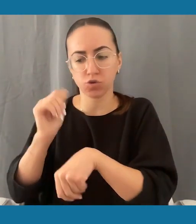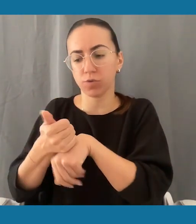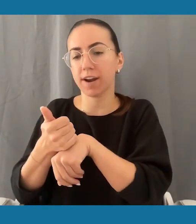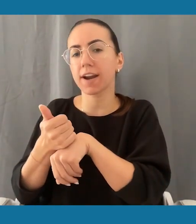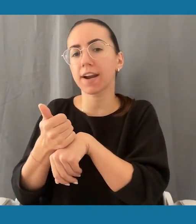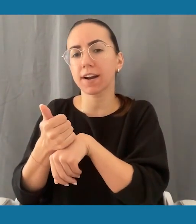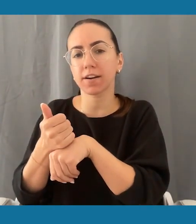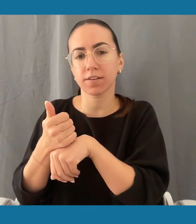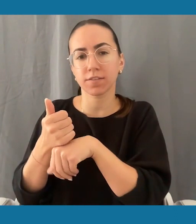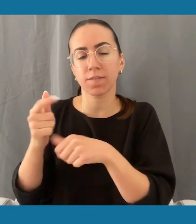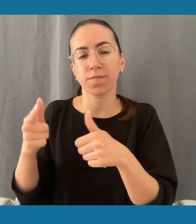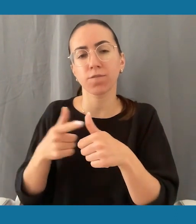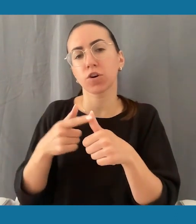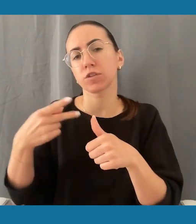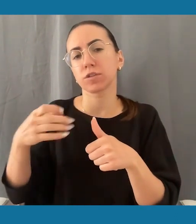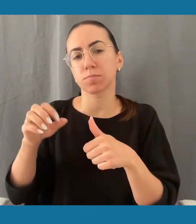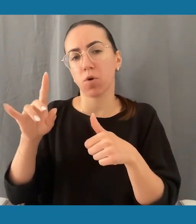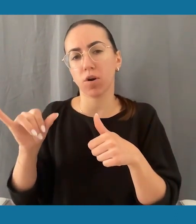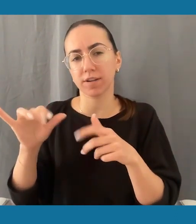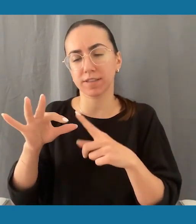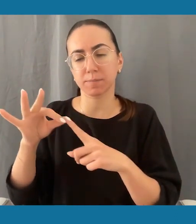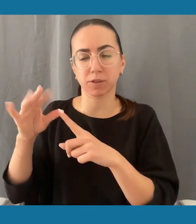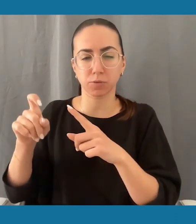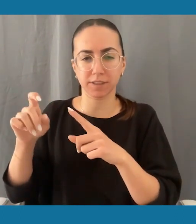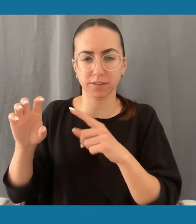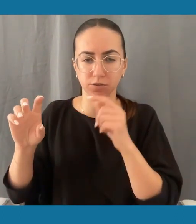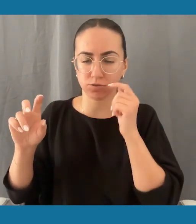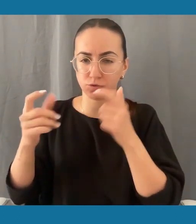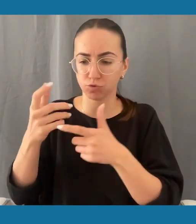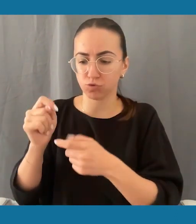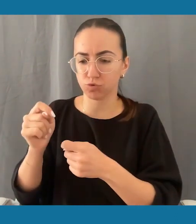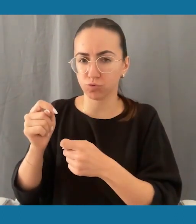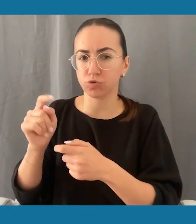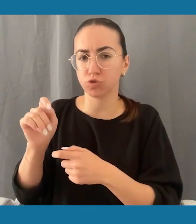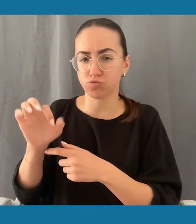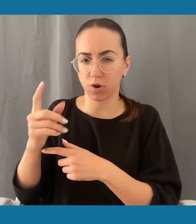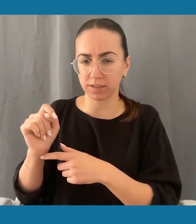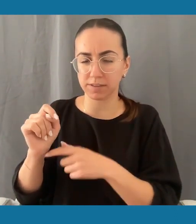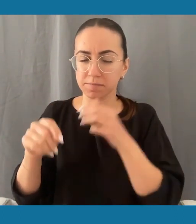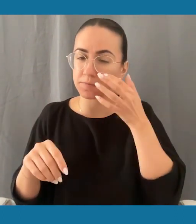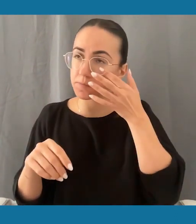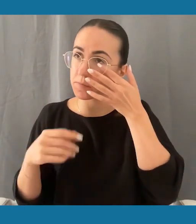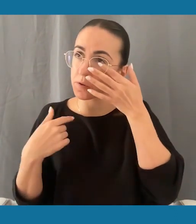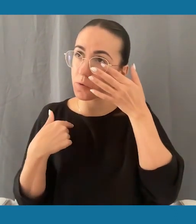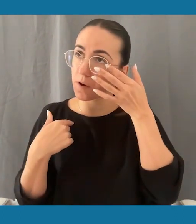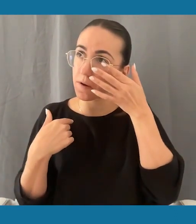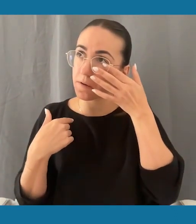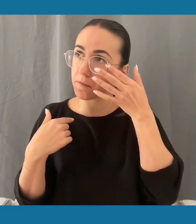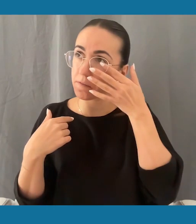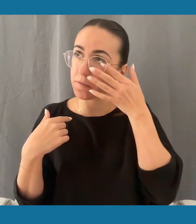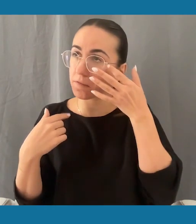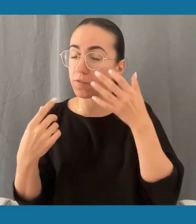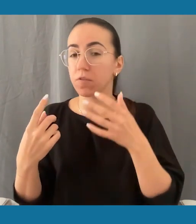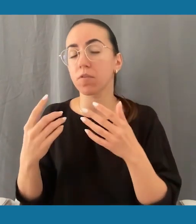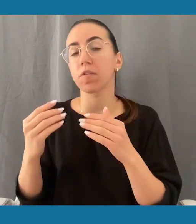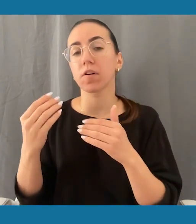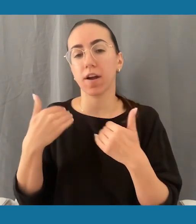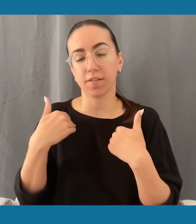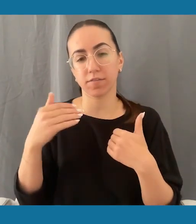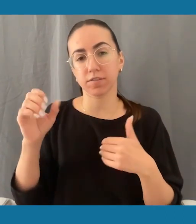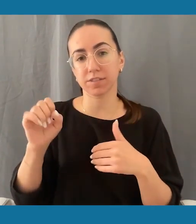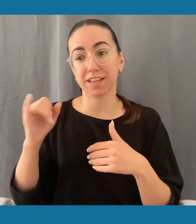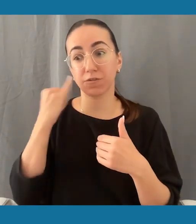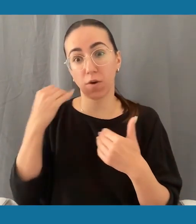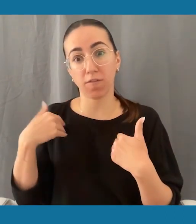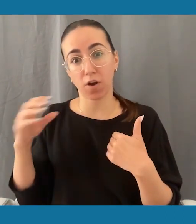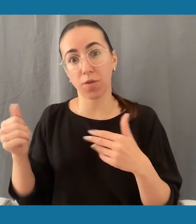self-created first party special needs trust. And that's it. If you have more than one beneficiary, the Social Security Administration and